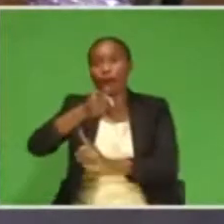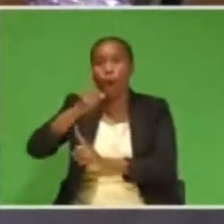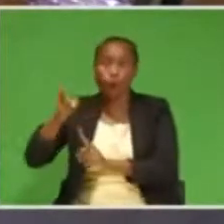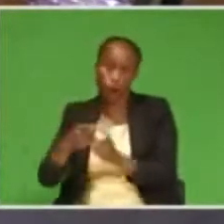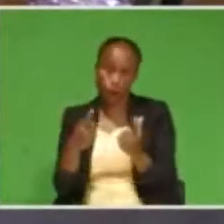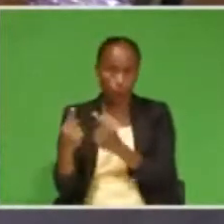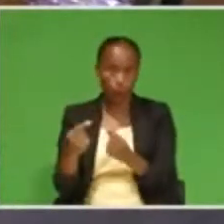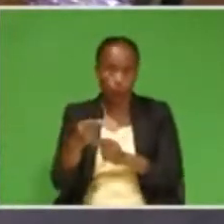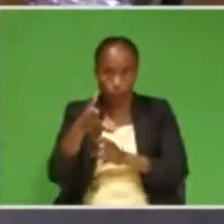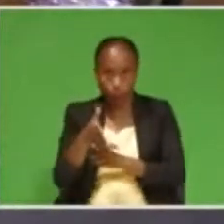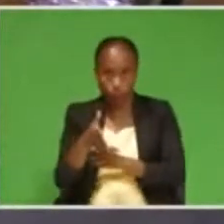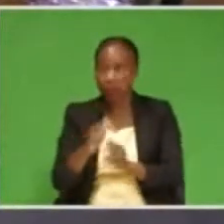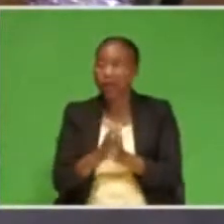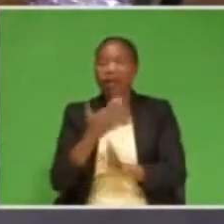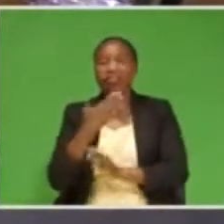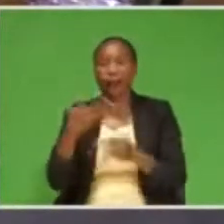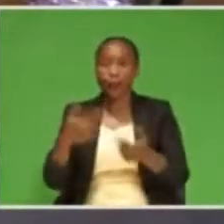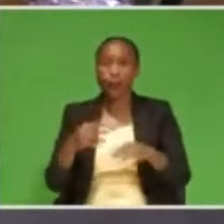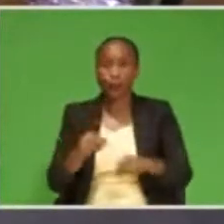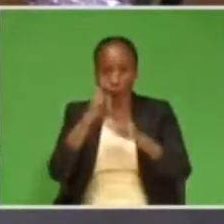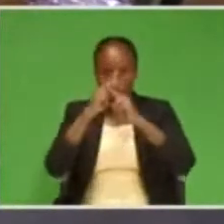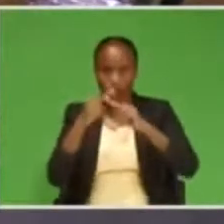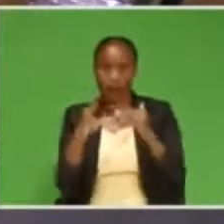order. I thank you, honorable members.